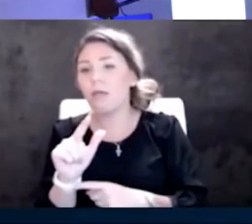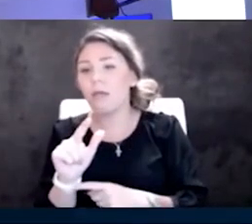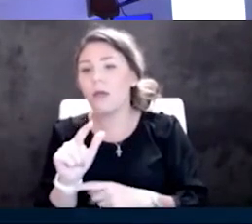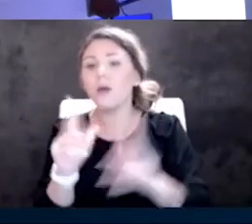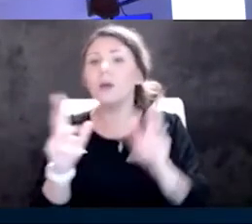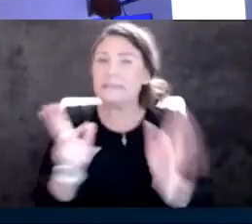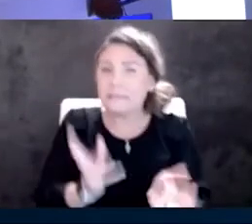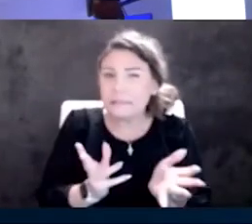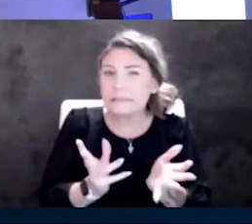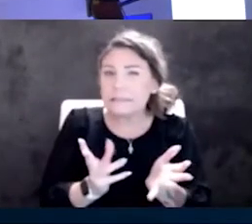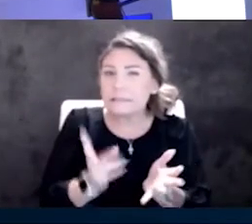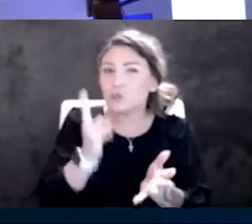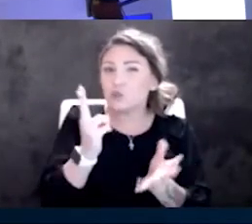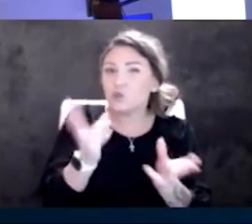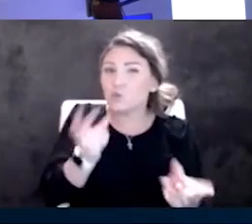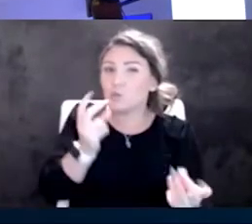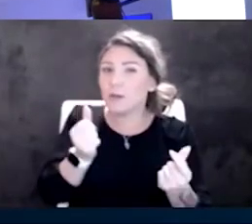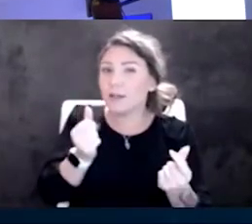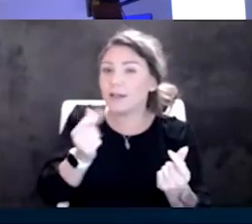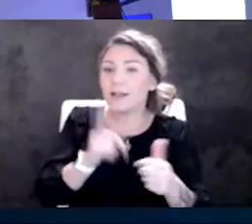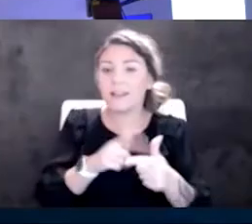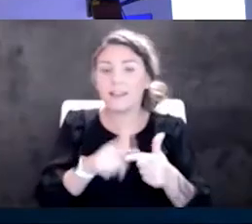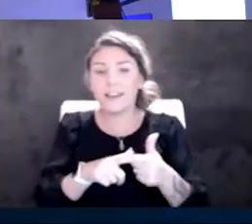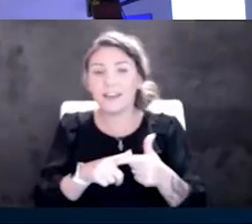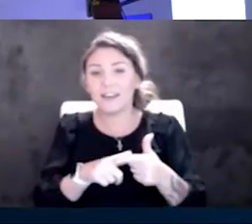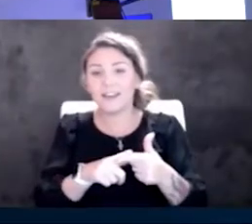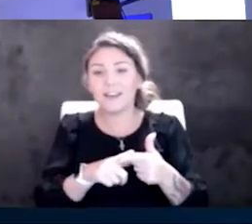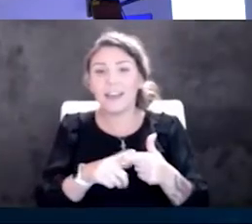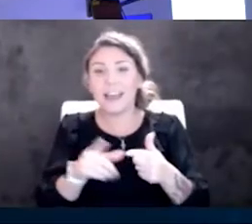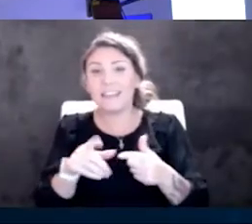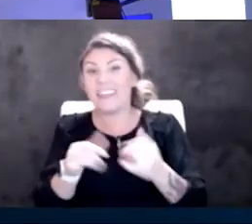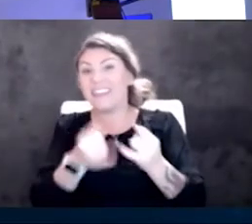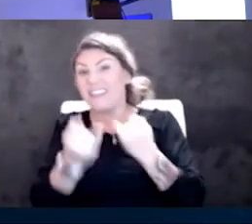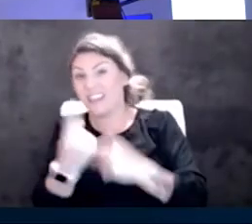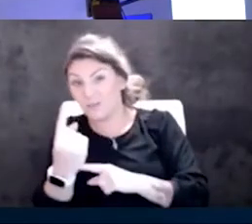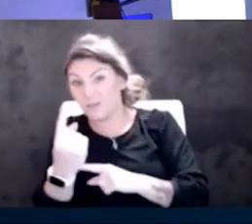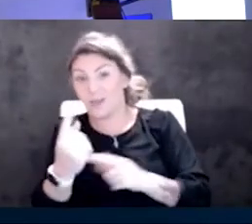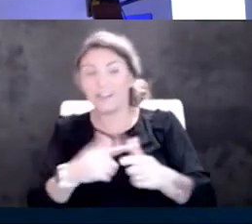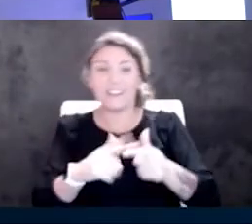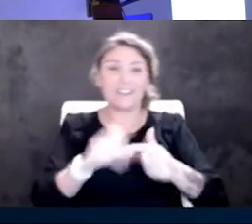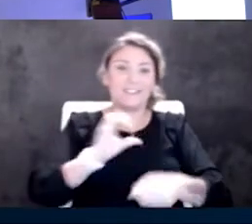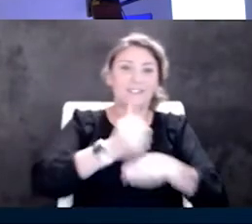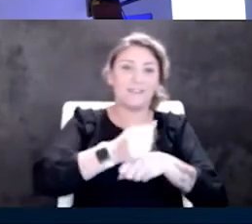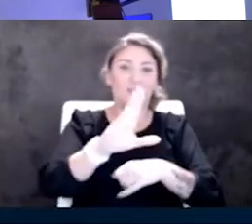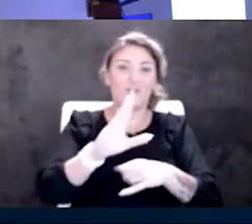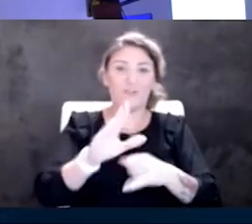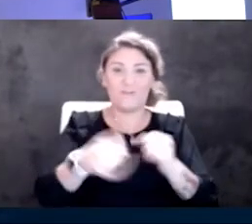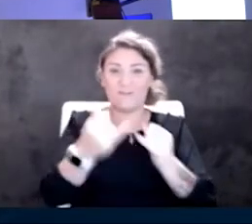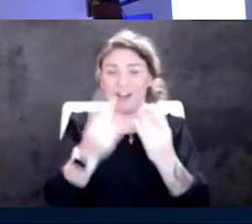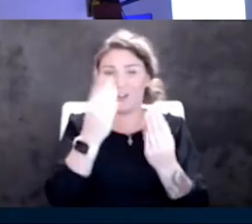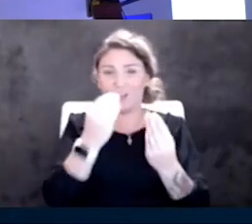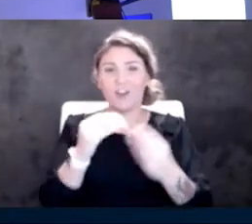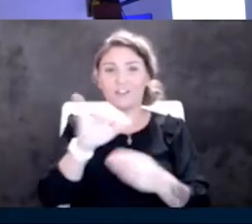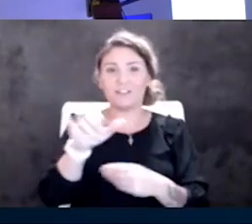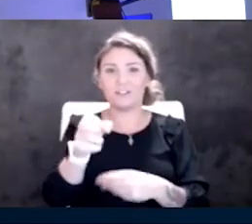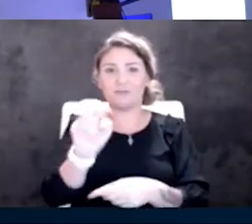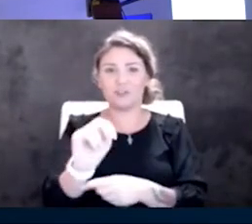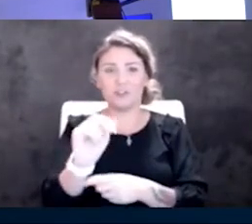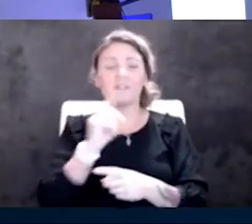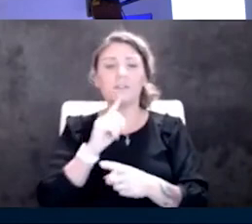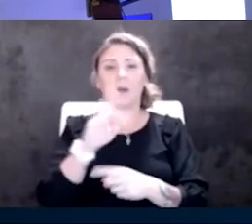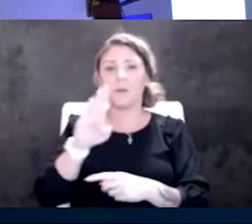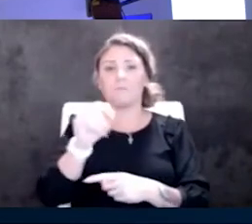two quickies. If you could just make them quick and then I'm, I've got one last one and it'll set you up for your final thought. I promise. Okay. Jean just wants to know, I had my booster September